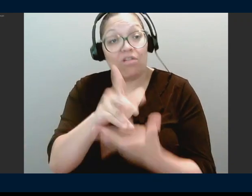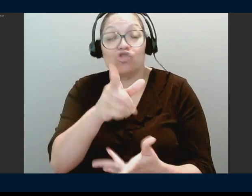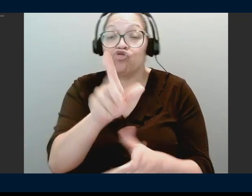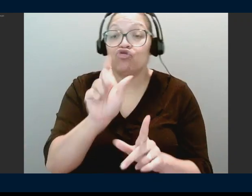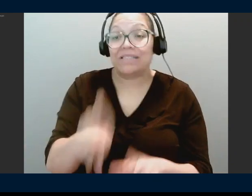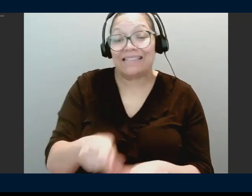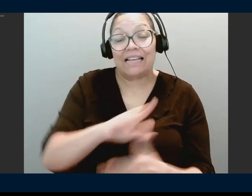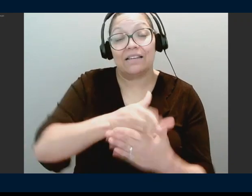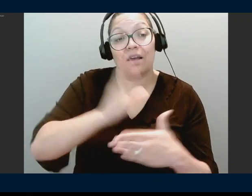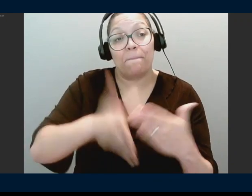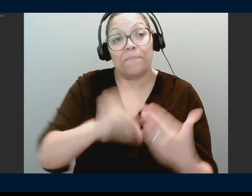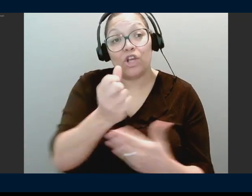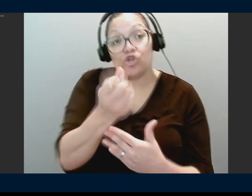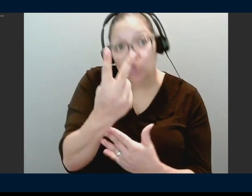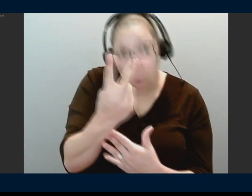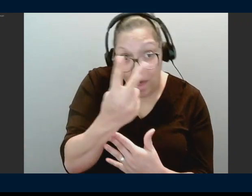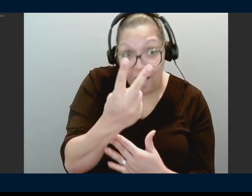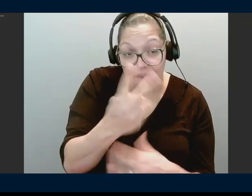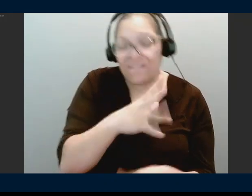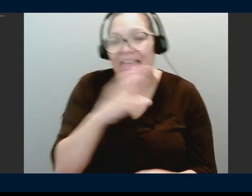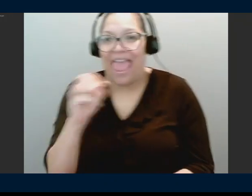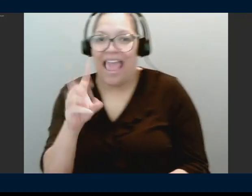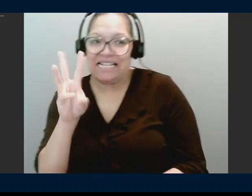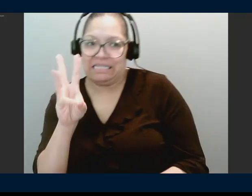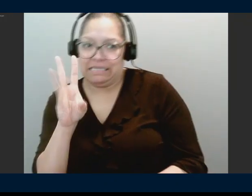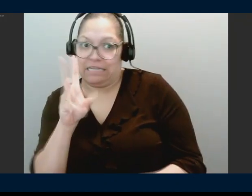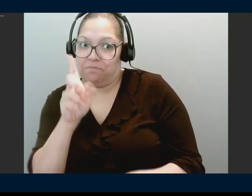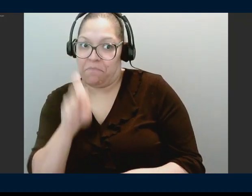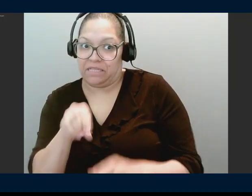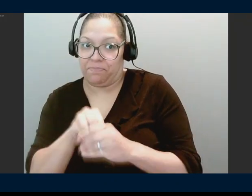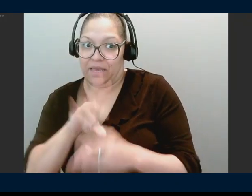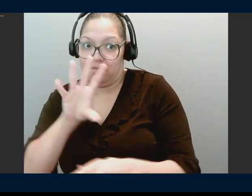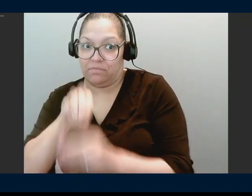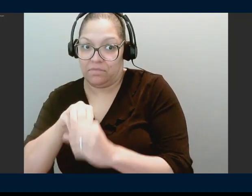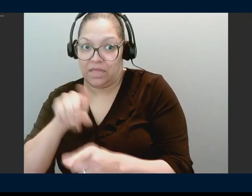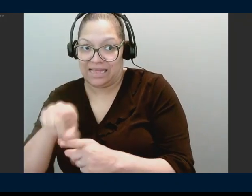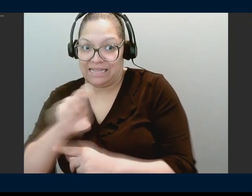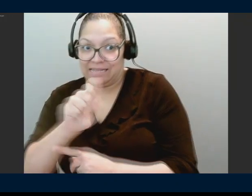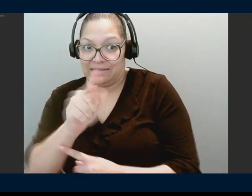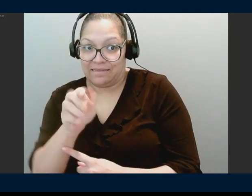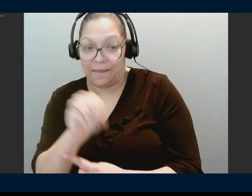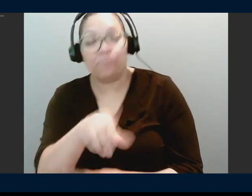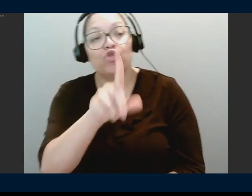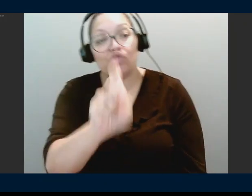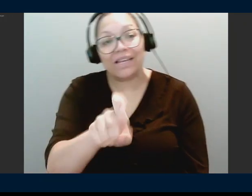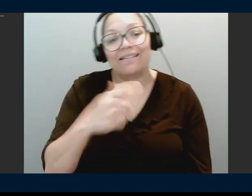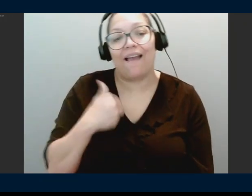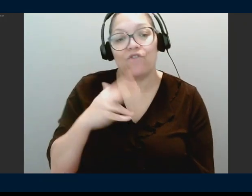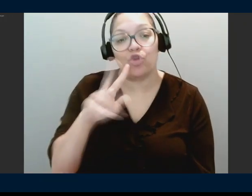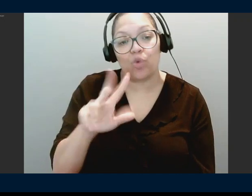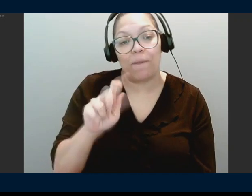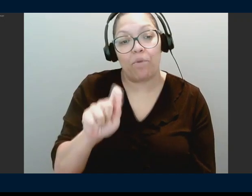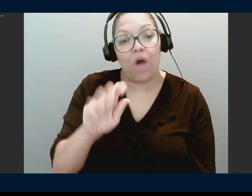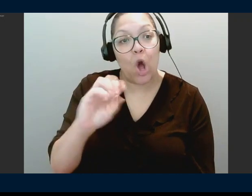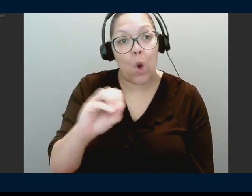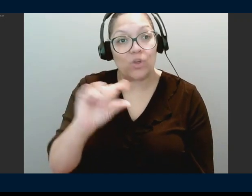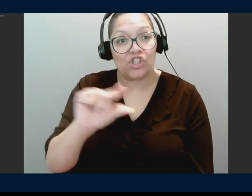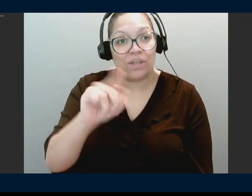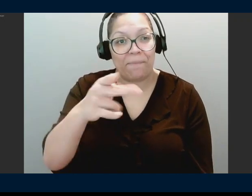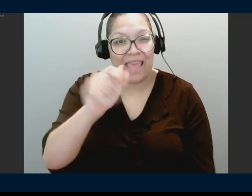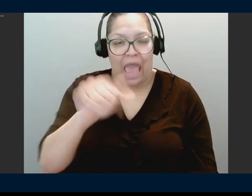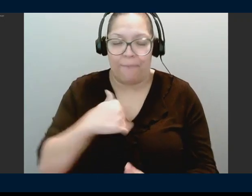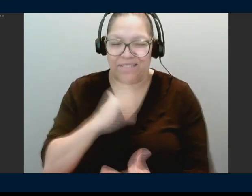hours, and 6 of them must be in a STEM field. You must have a 3.0 GPA. And I'm gonna stop there. These are all